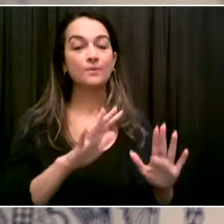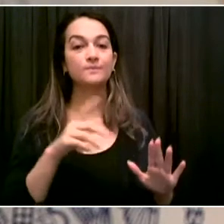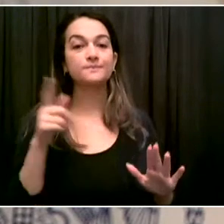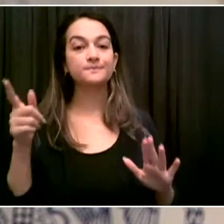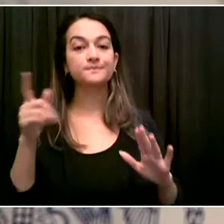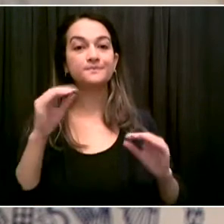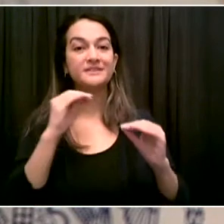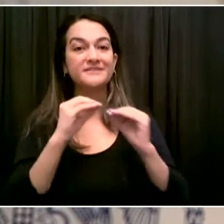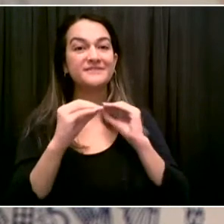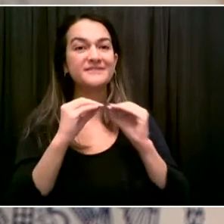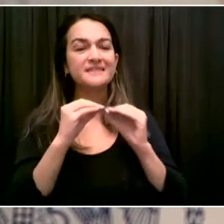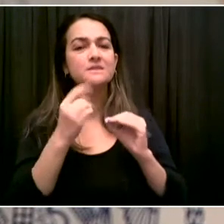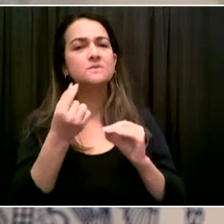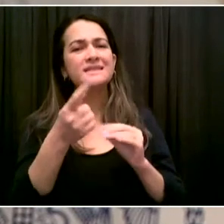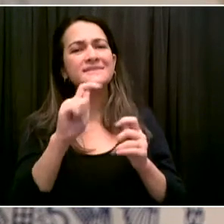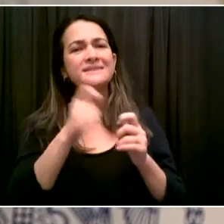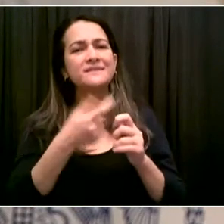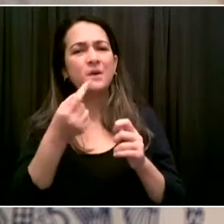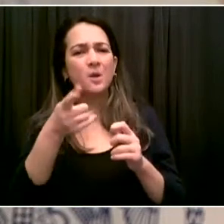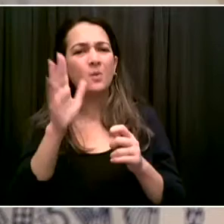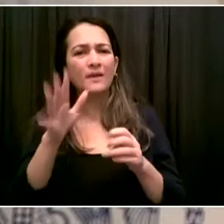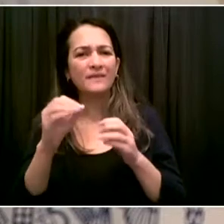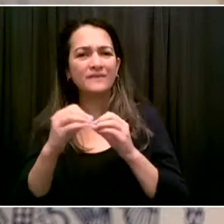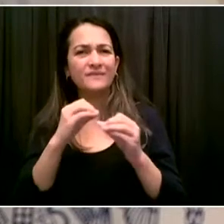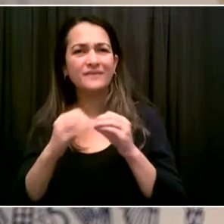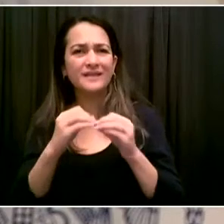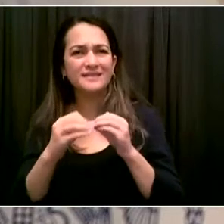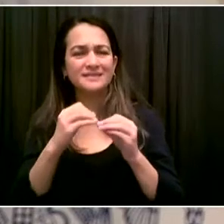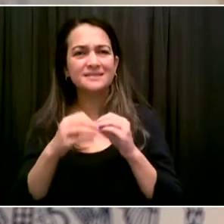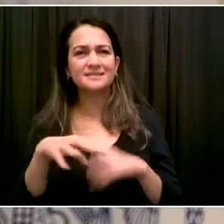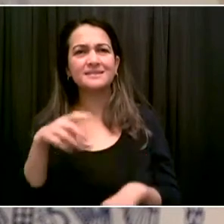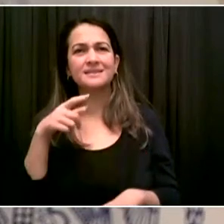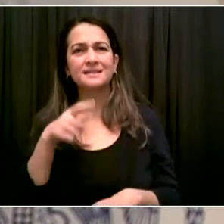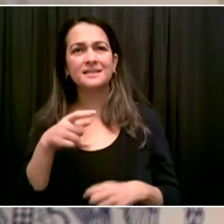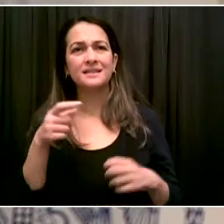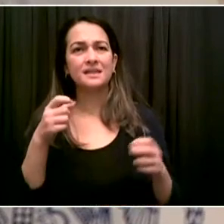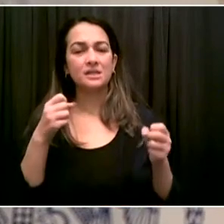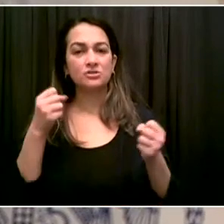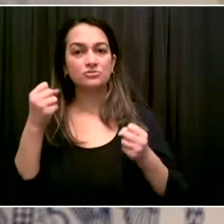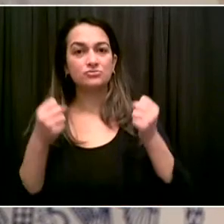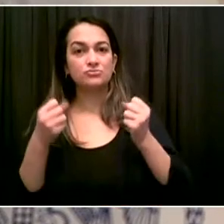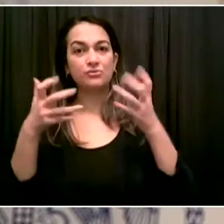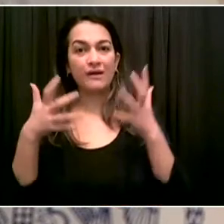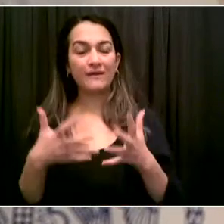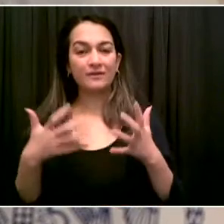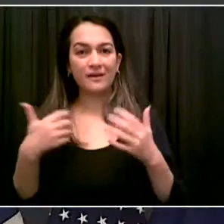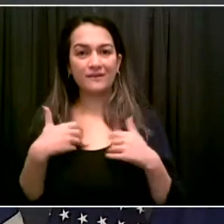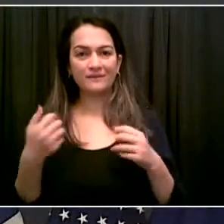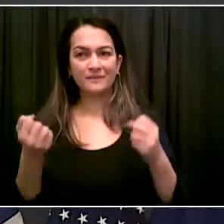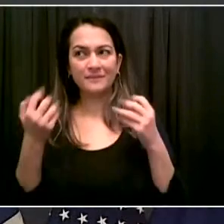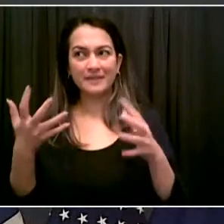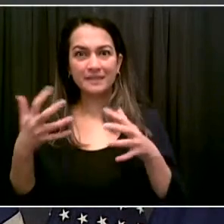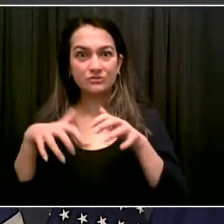drivers expect on that cantilever? And the commissioner mentioned right-sizing lanes. I wanted to see if we could get a